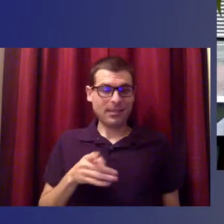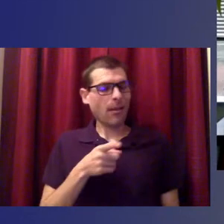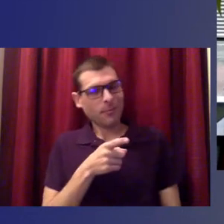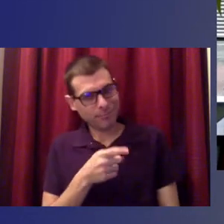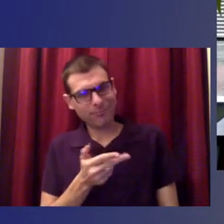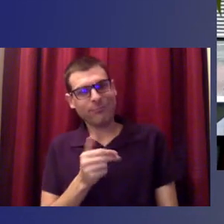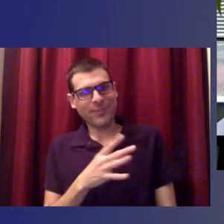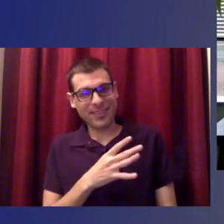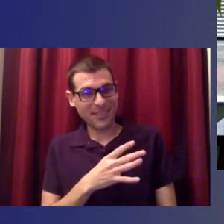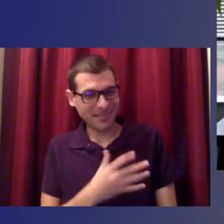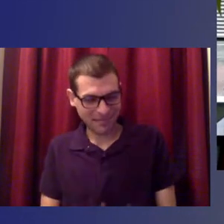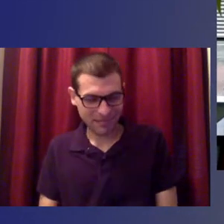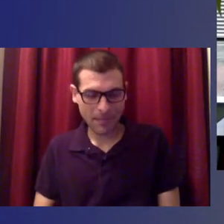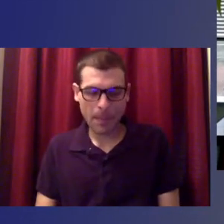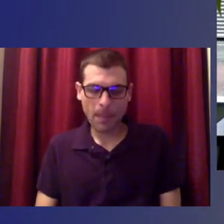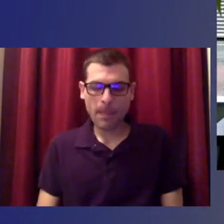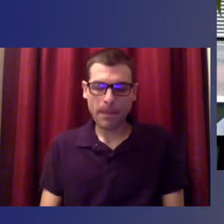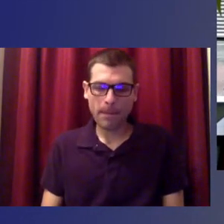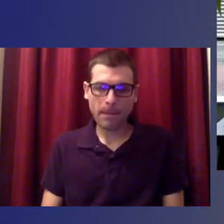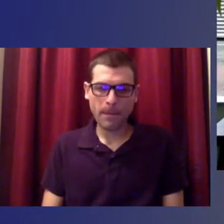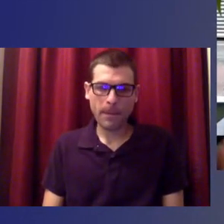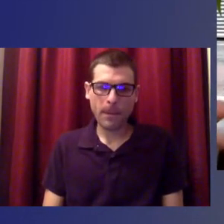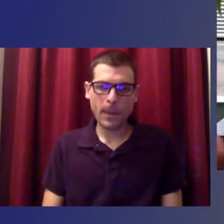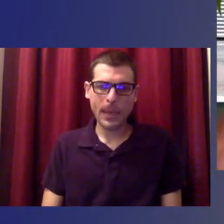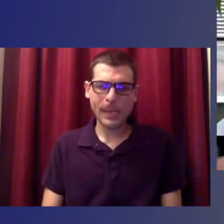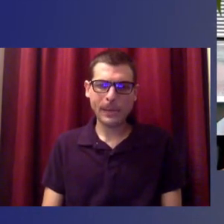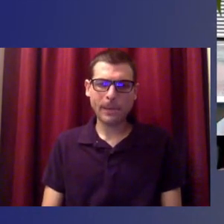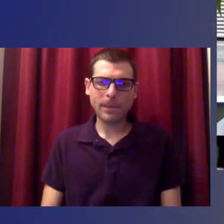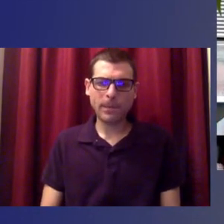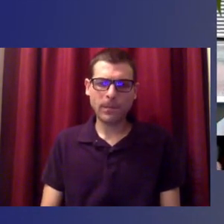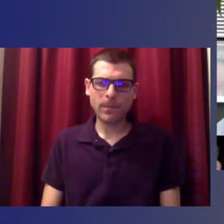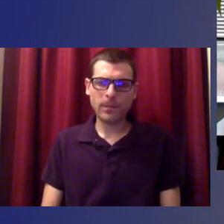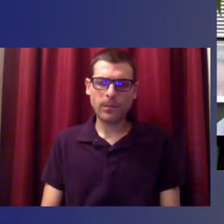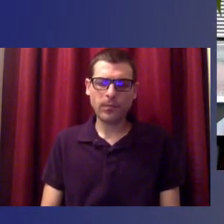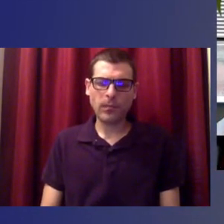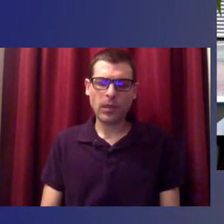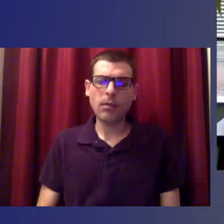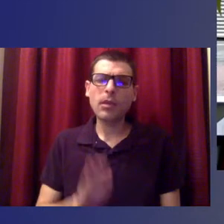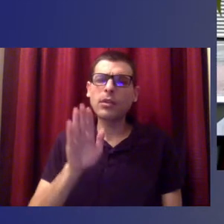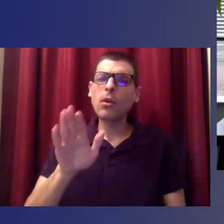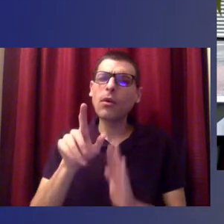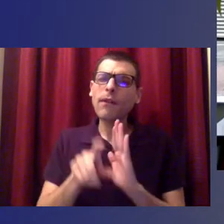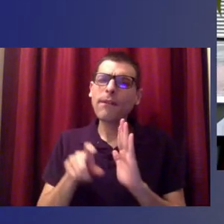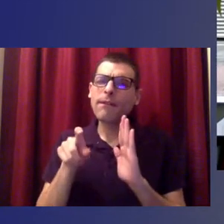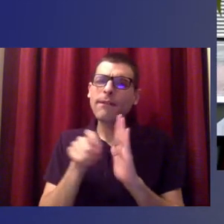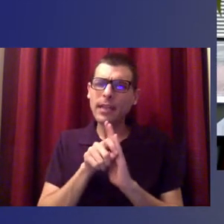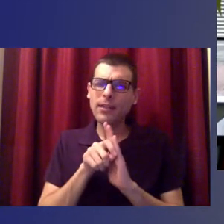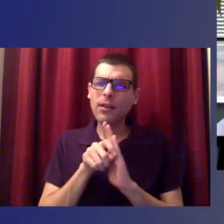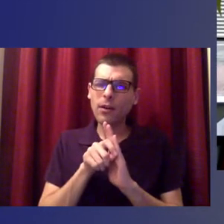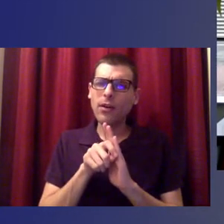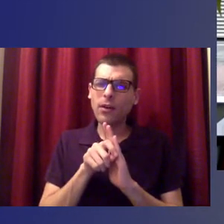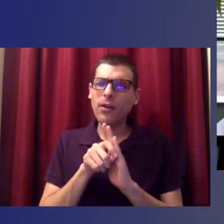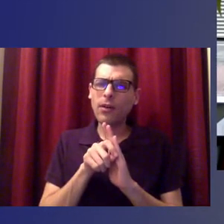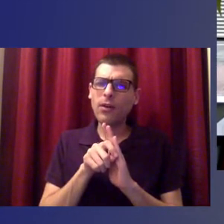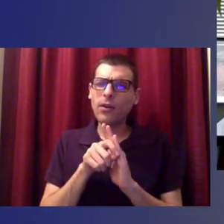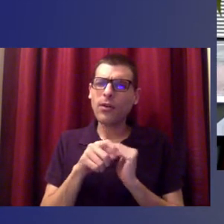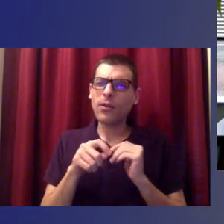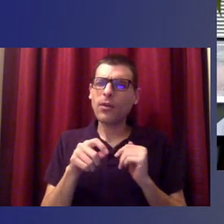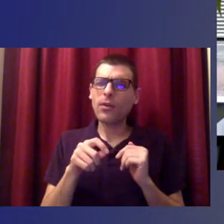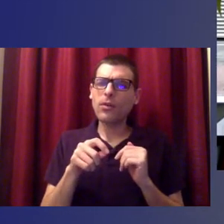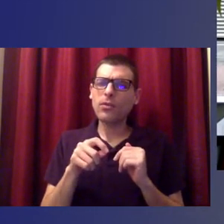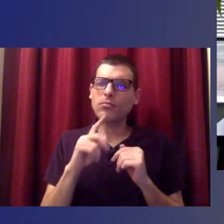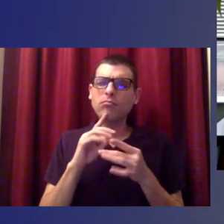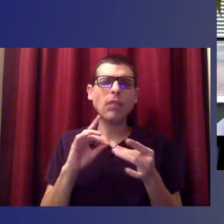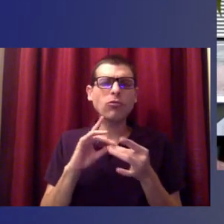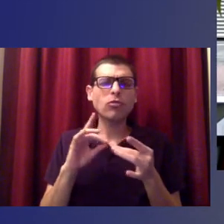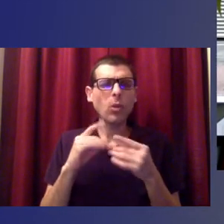But there is also, you know, you're the video referenced a number of really visionary and kind of unprecedented investments